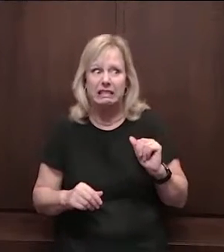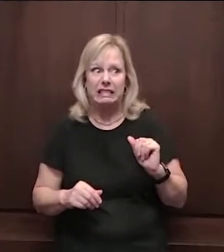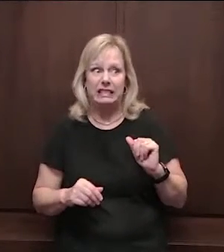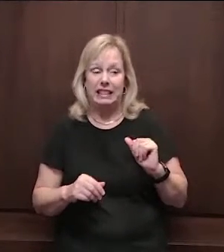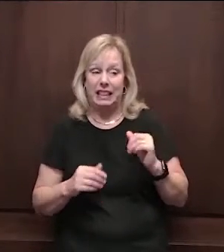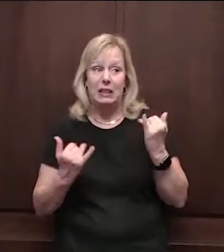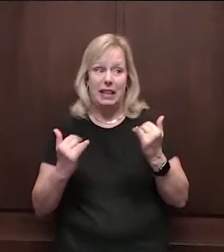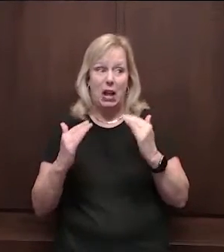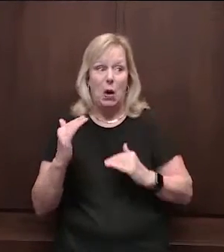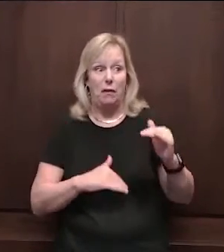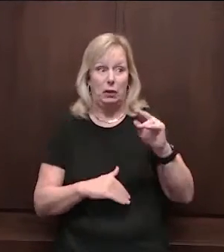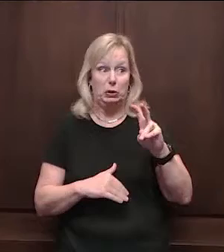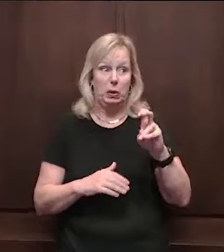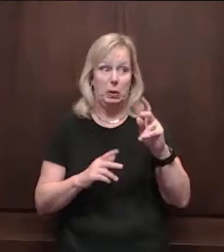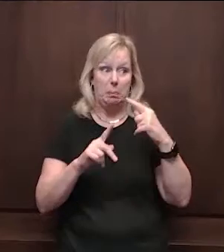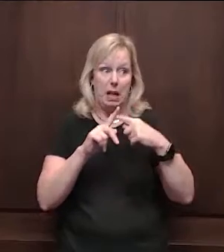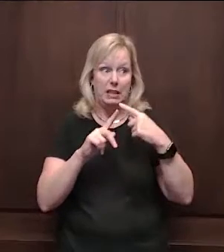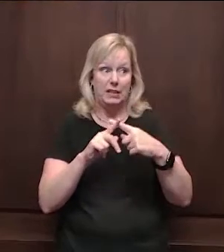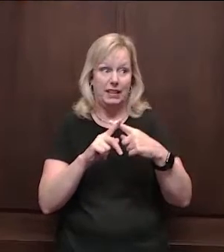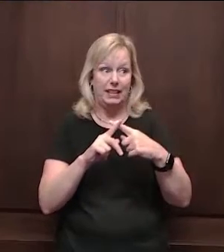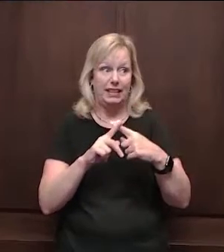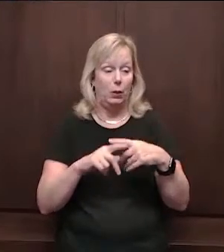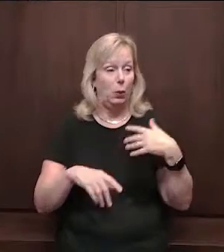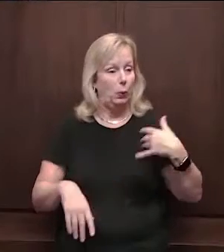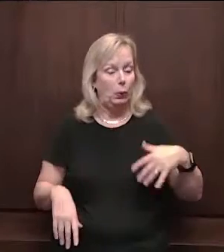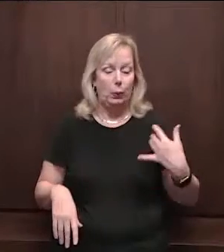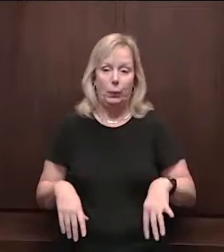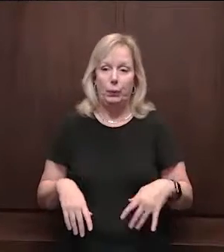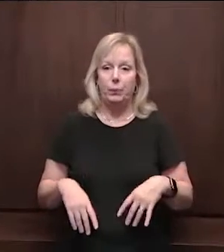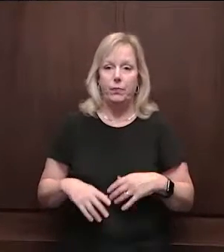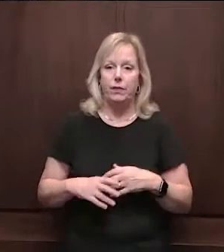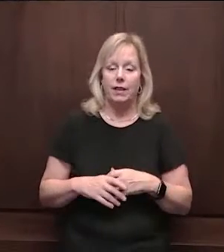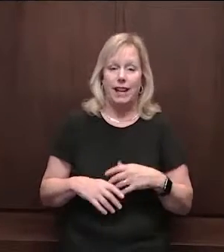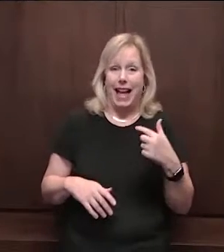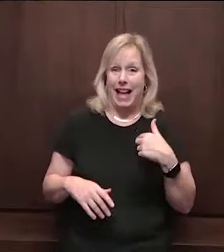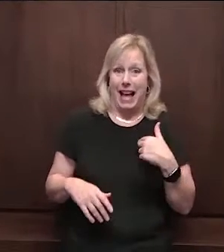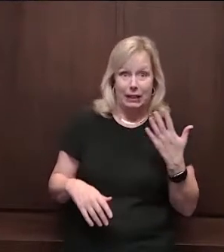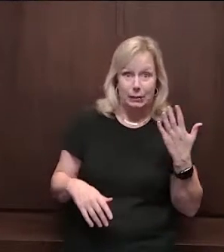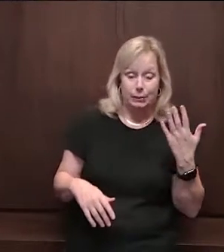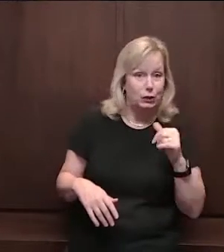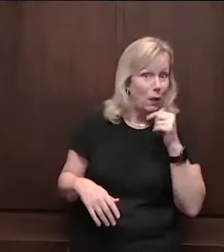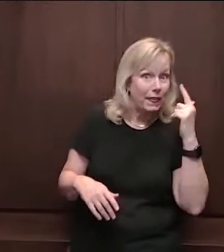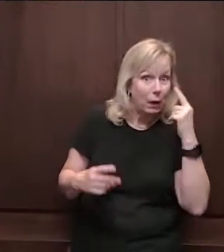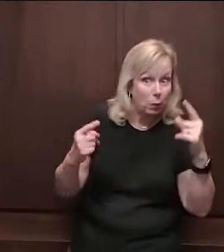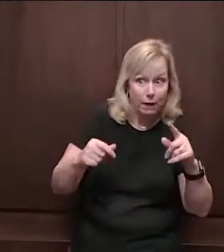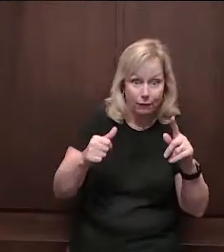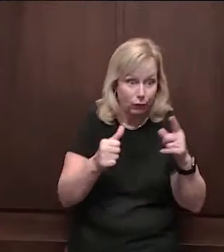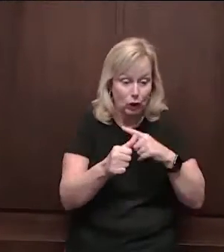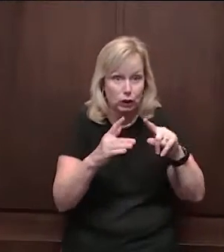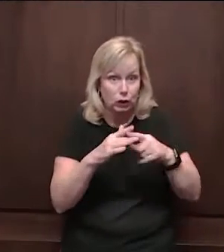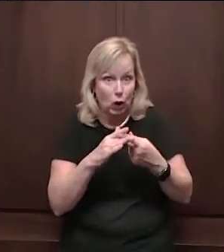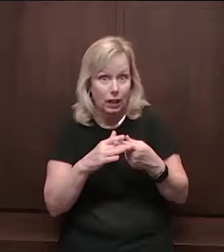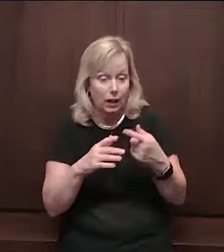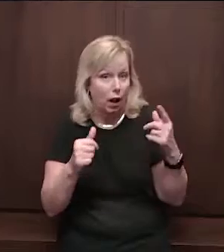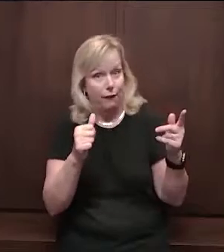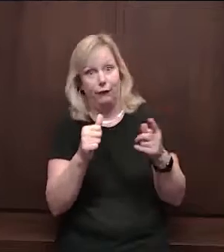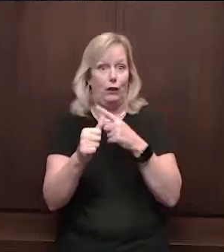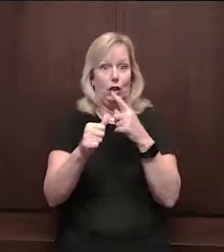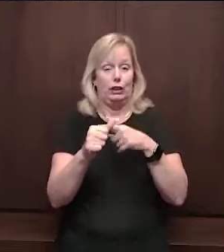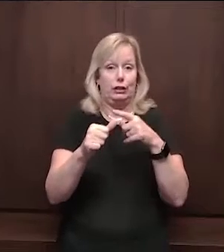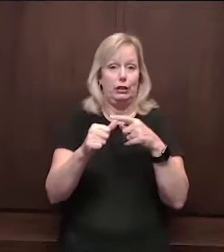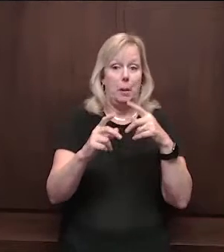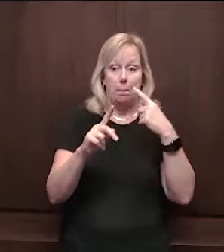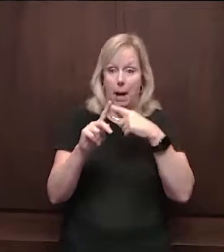the 200 mark and we've gone past it. I mean, I don't think in the very beginning of this response when we had our first,